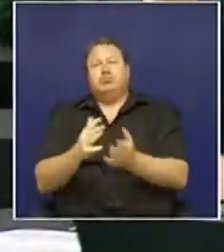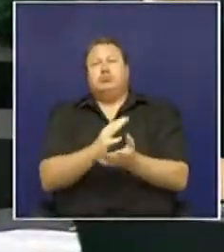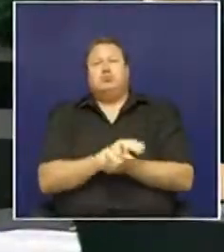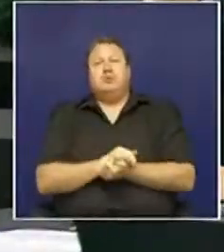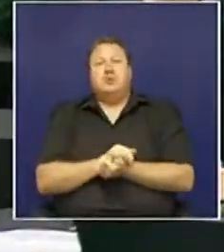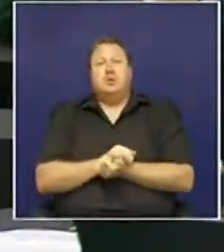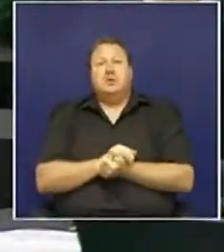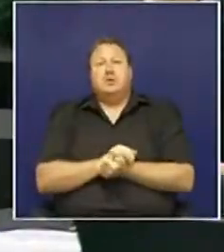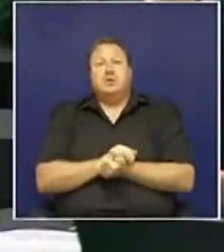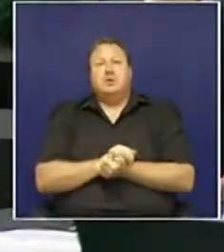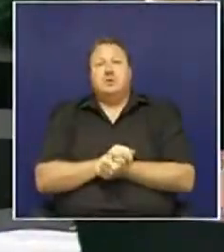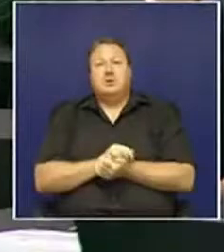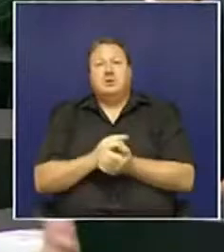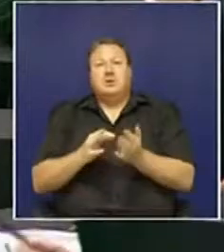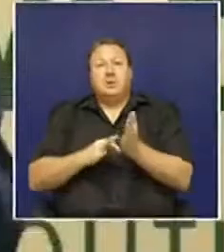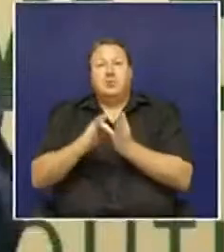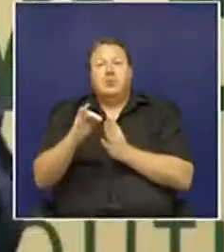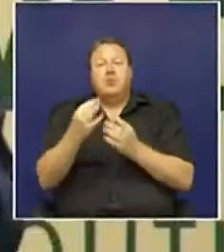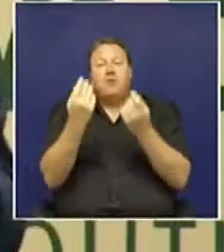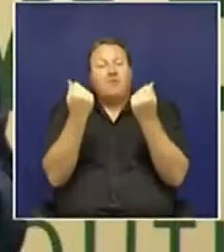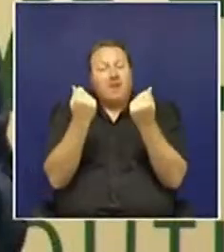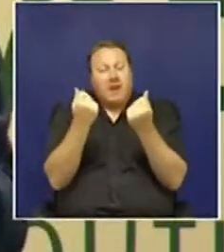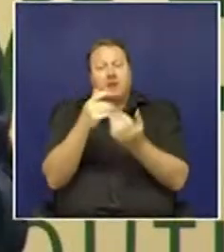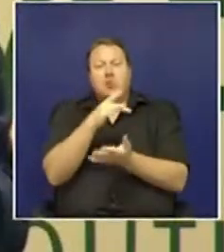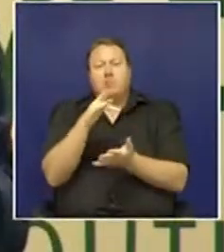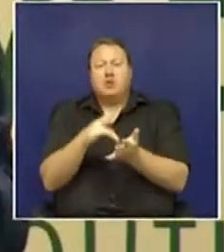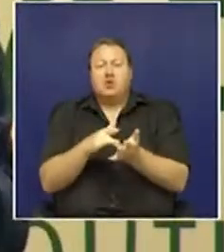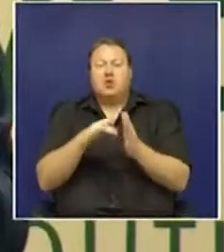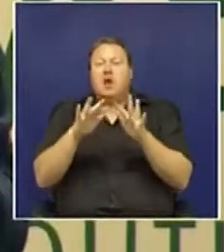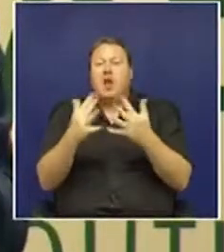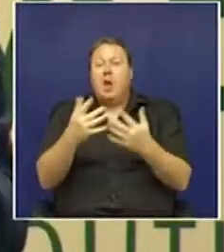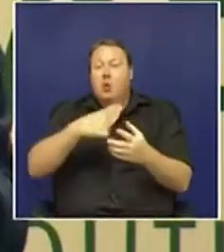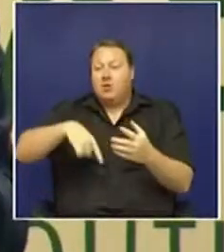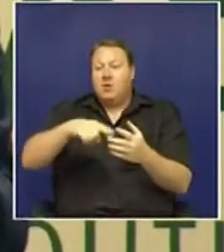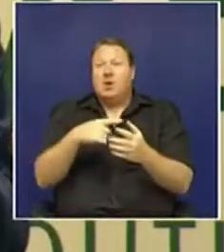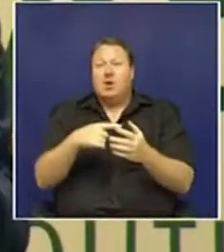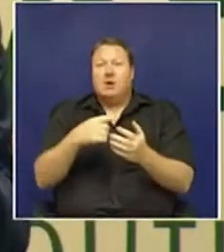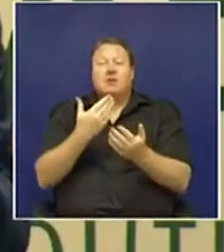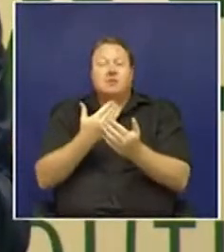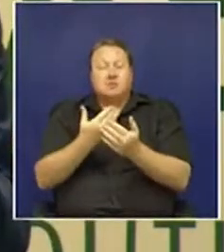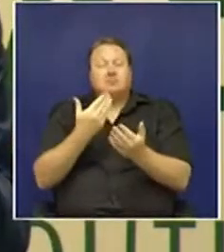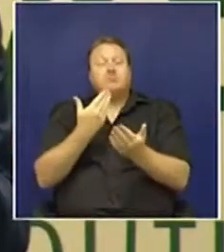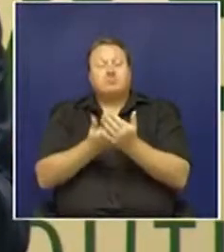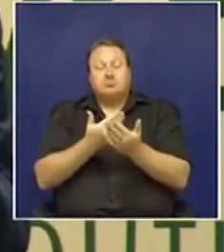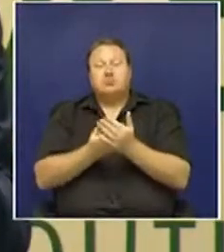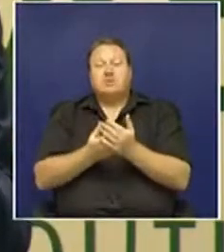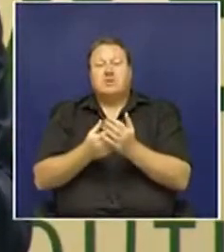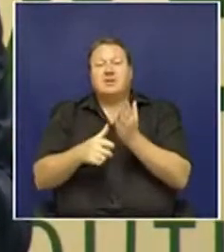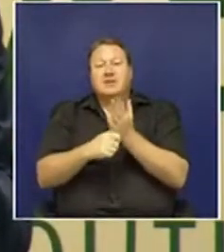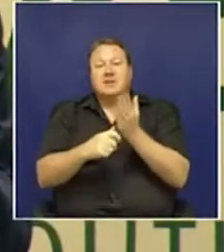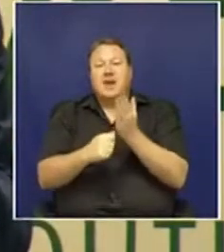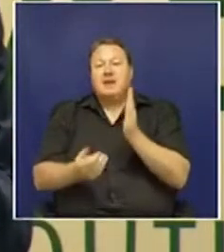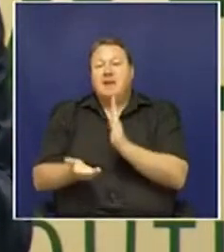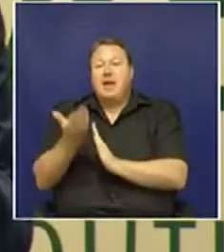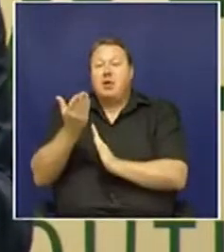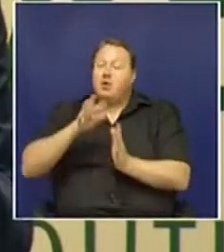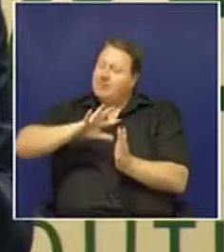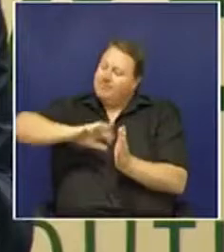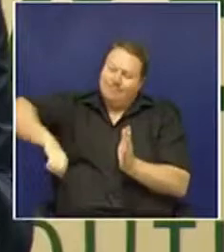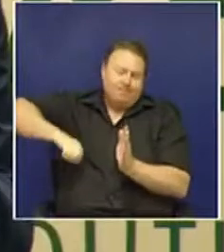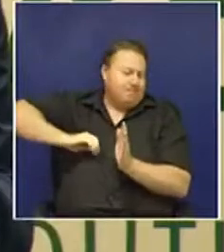The improved fiscal position allows us enough room to withdraw the proposed tax increases without putting